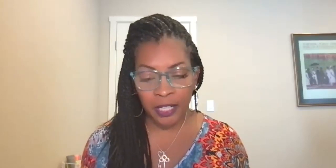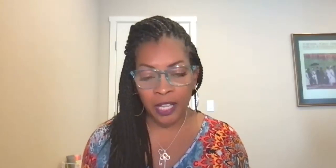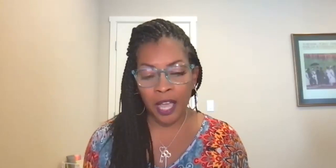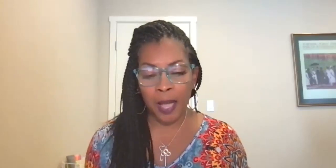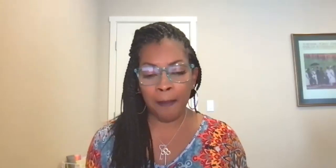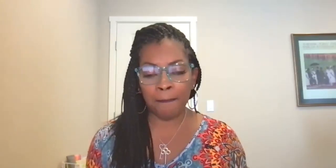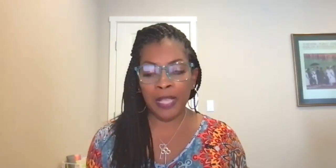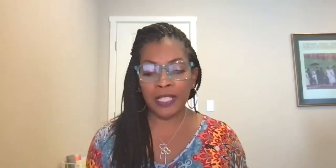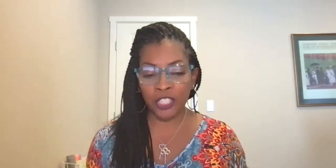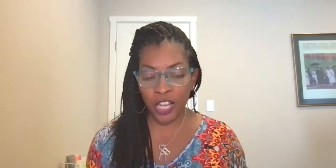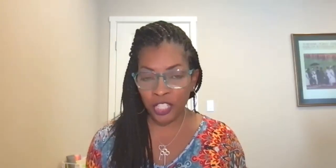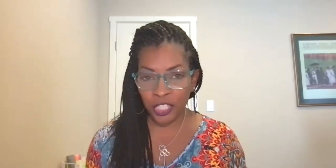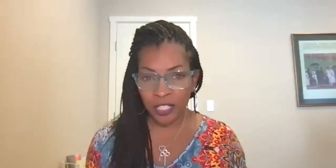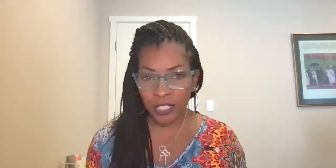explicit